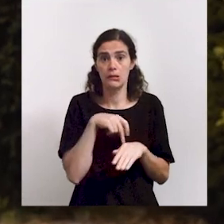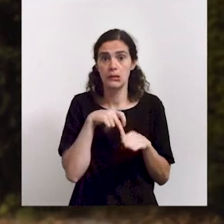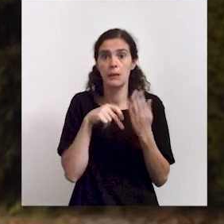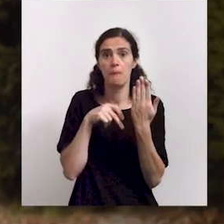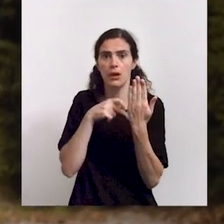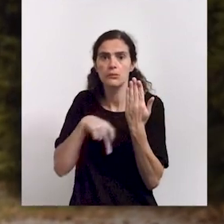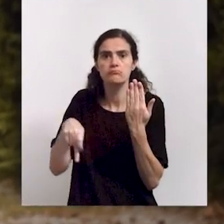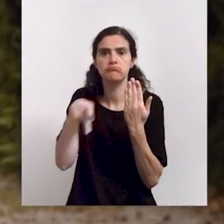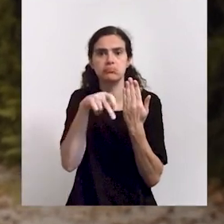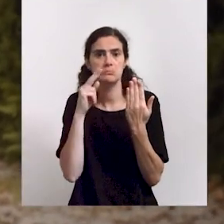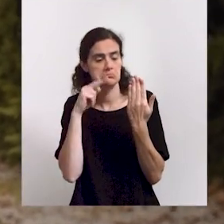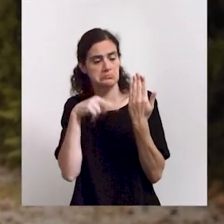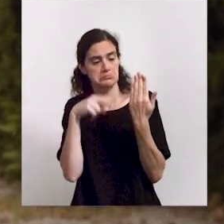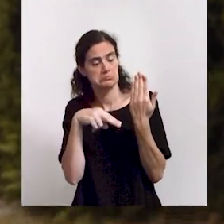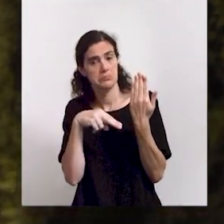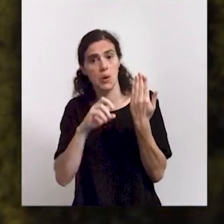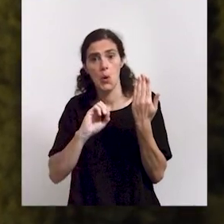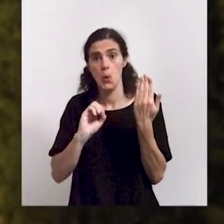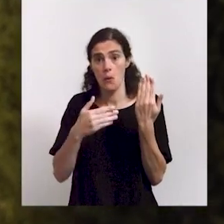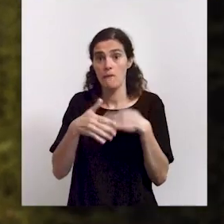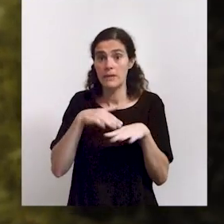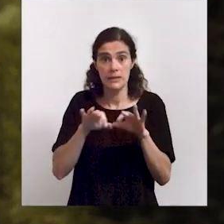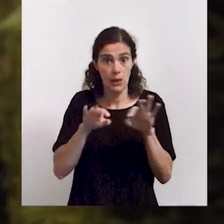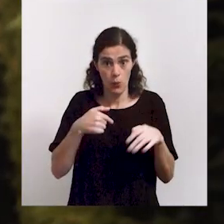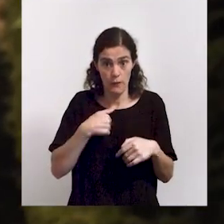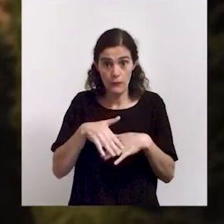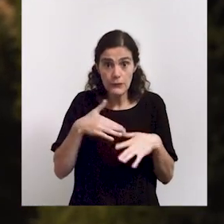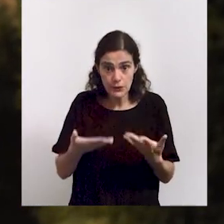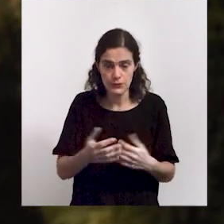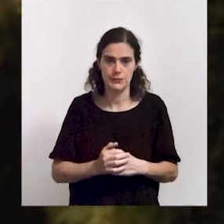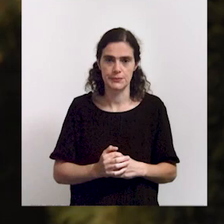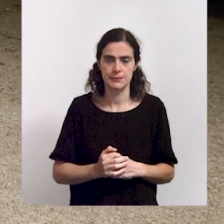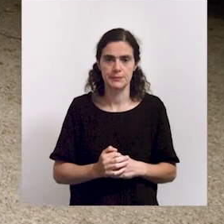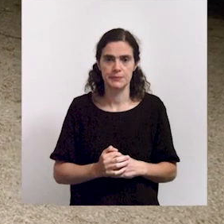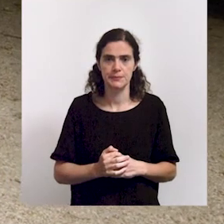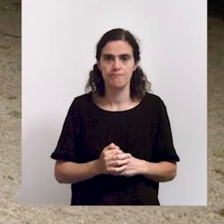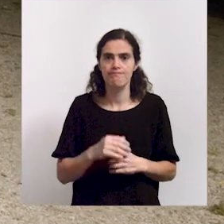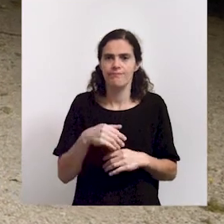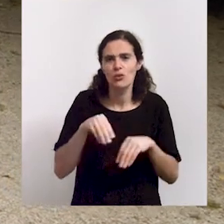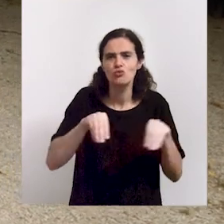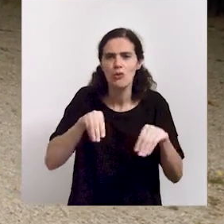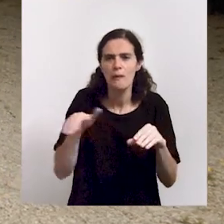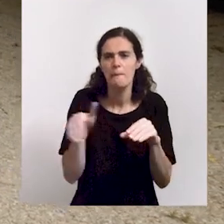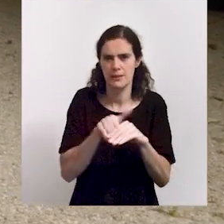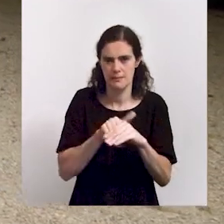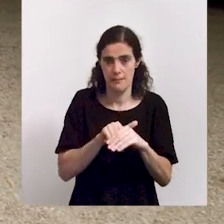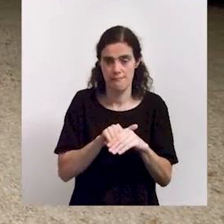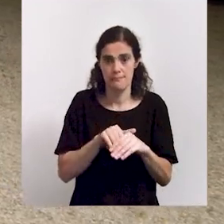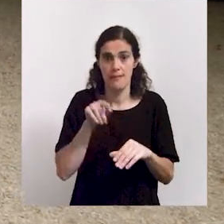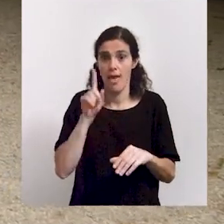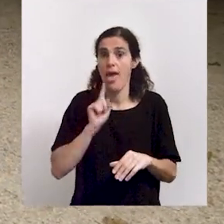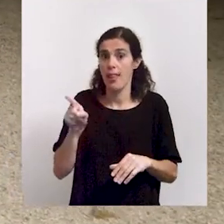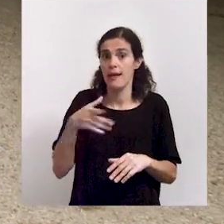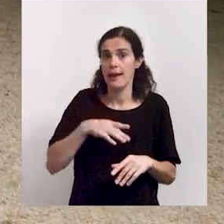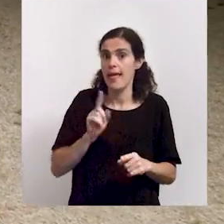what I've done, to play the game. And it's also what she wants people to do. Just play the game, because